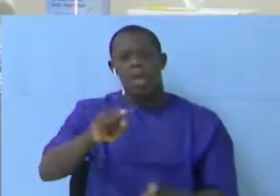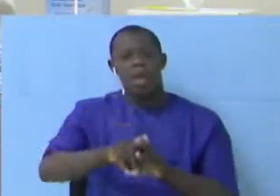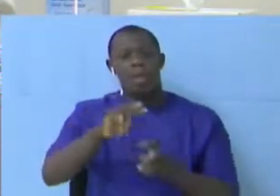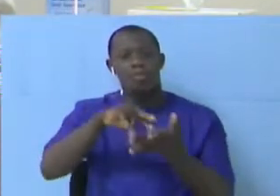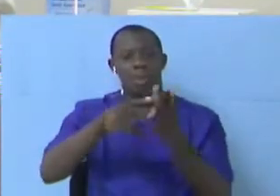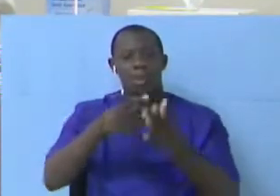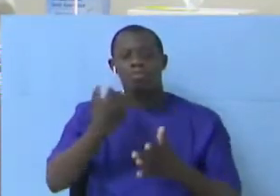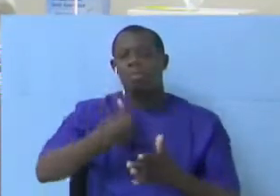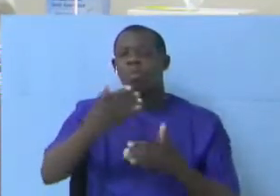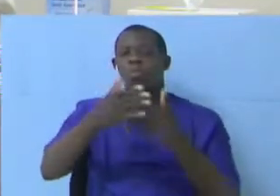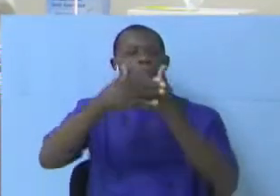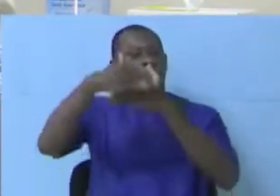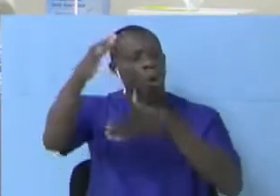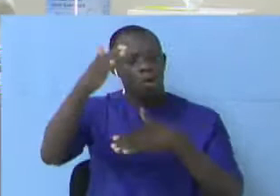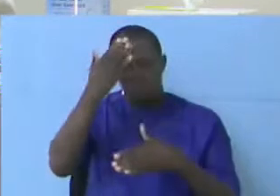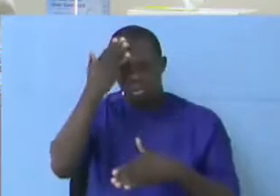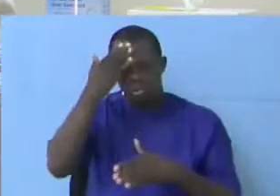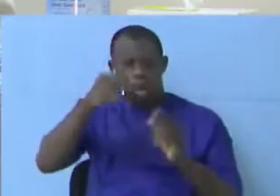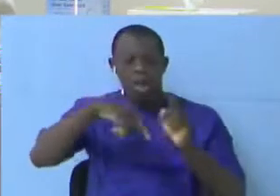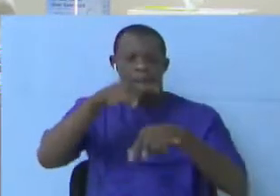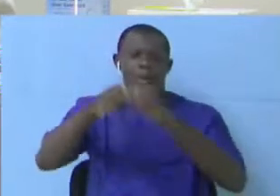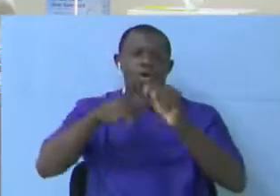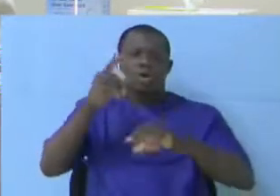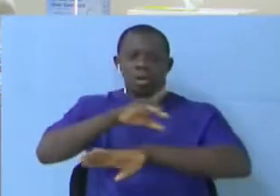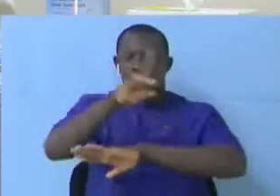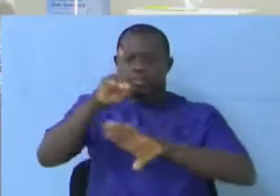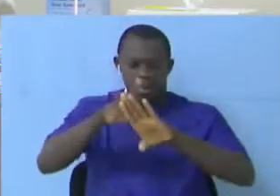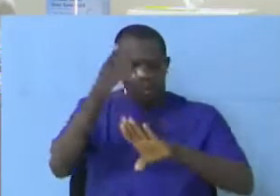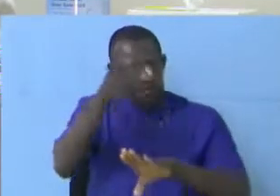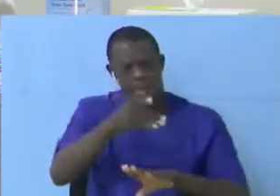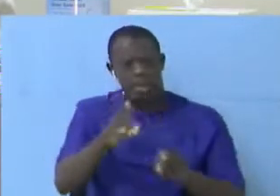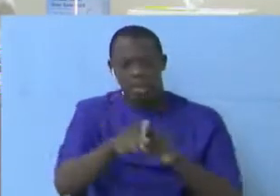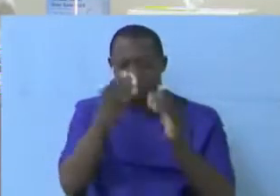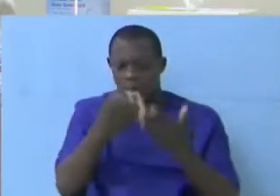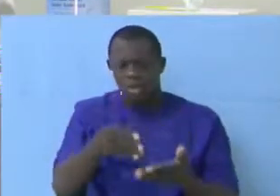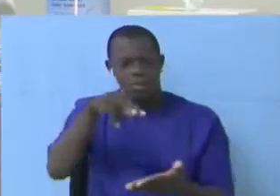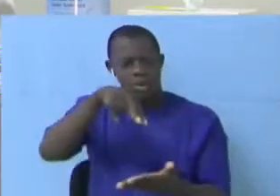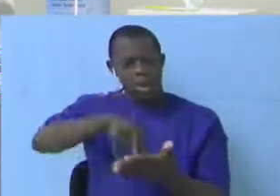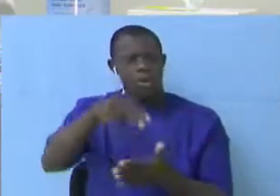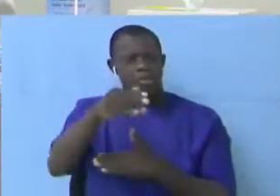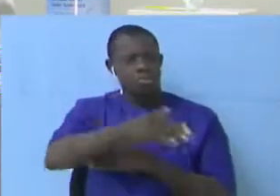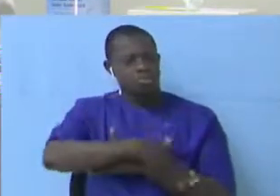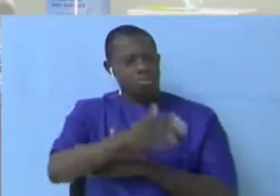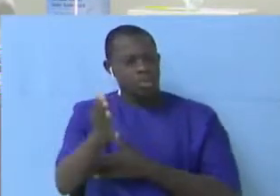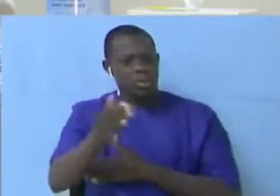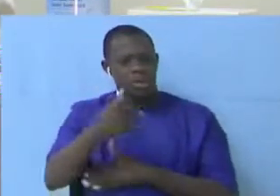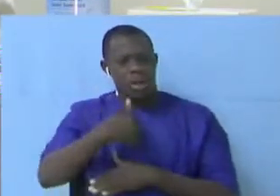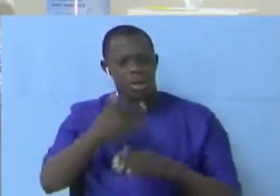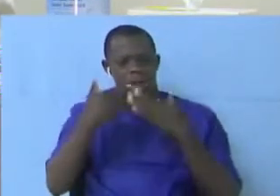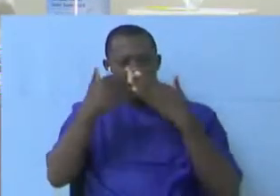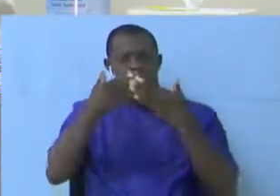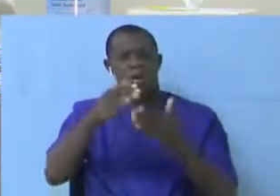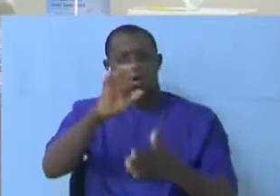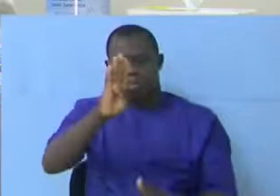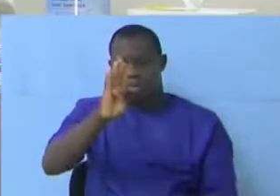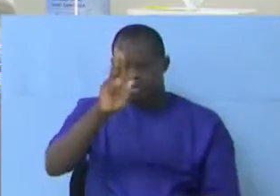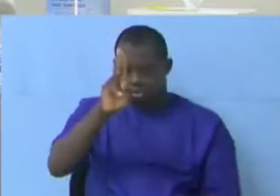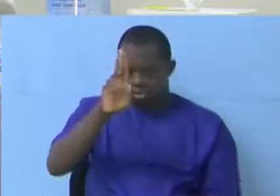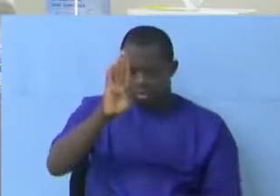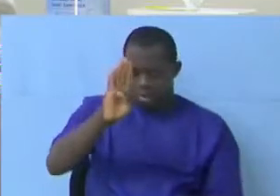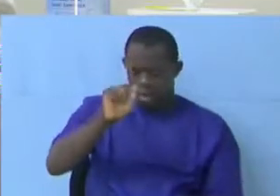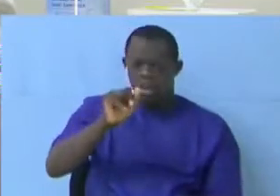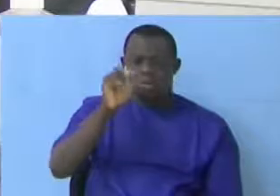Yes. So I think I came to the cell door. And told him, Buba, you could have beard.